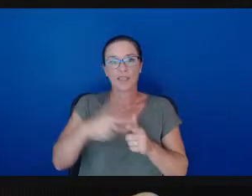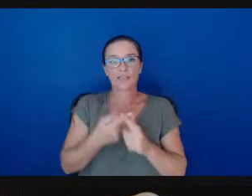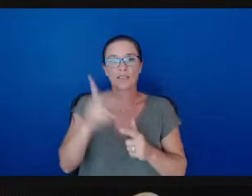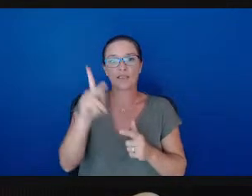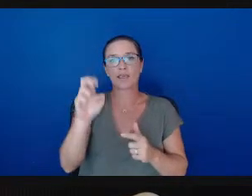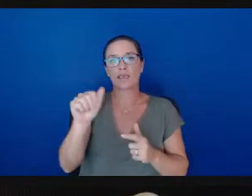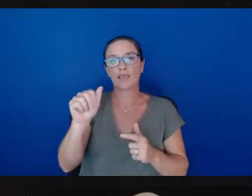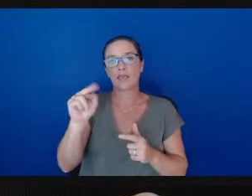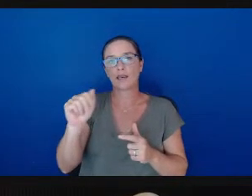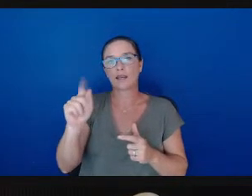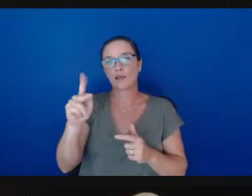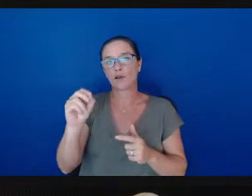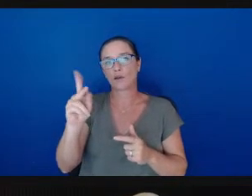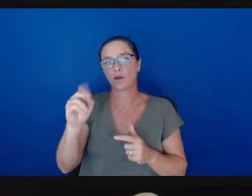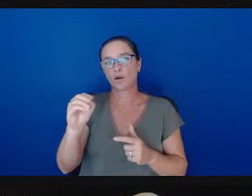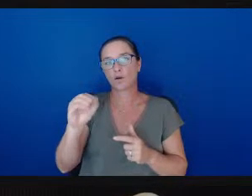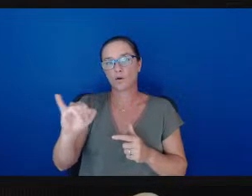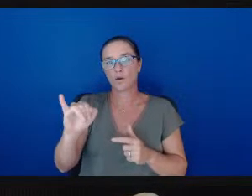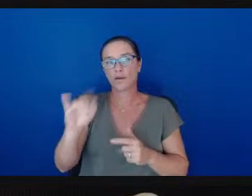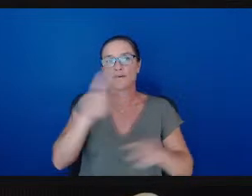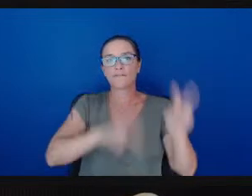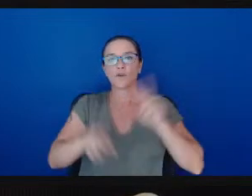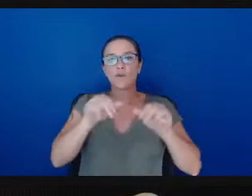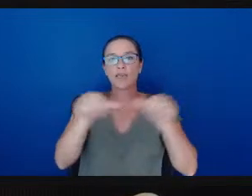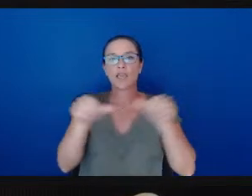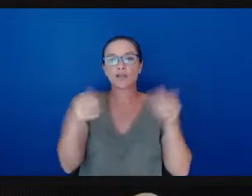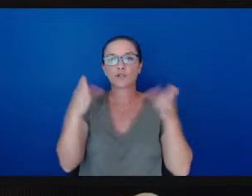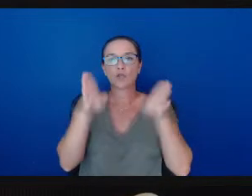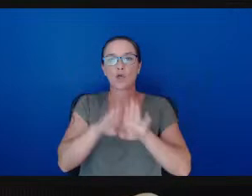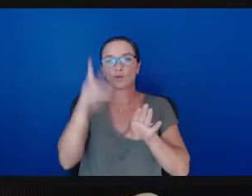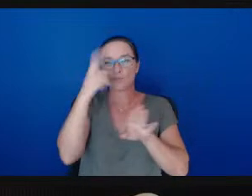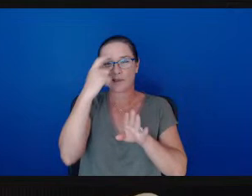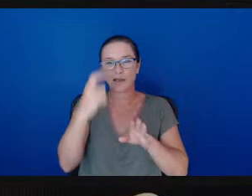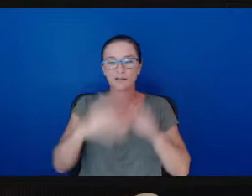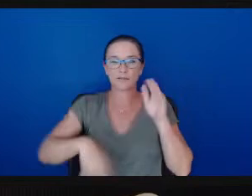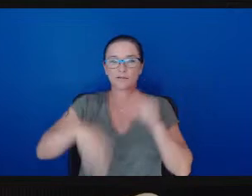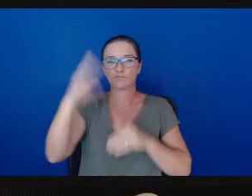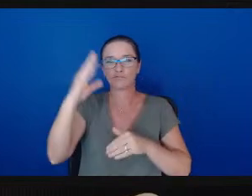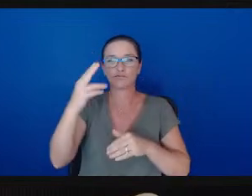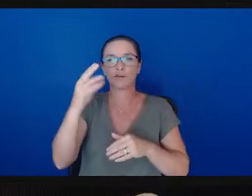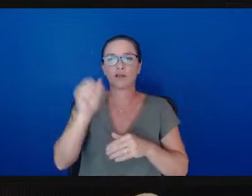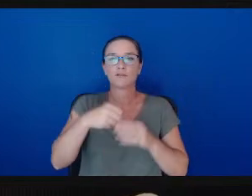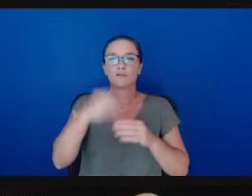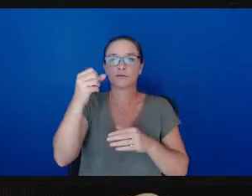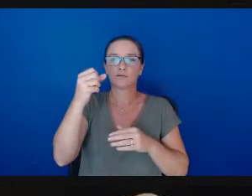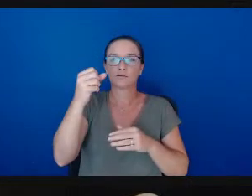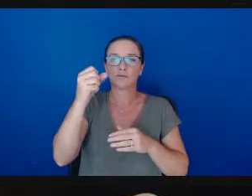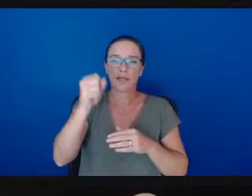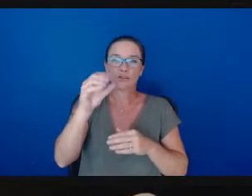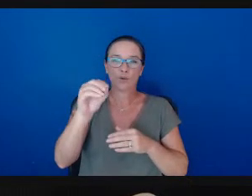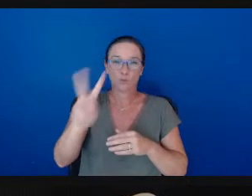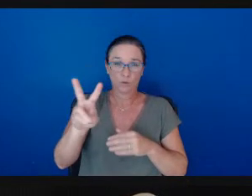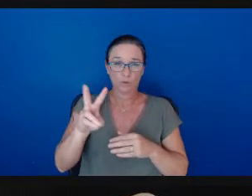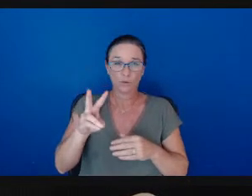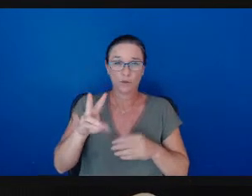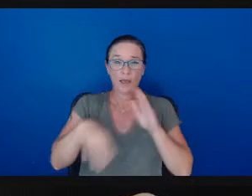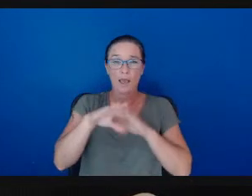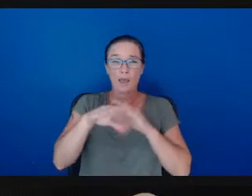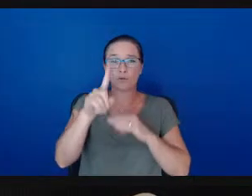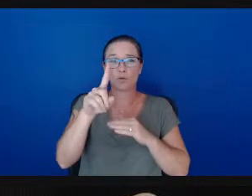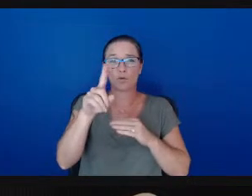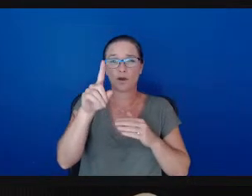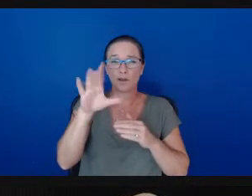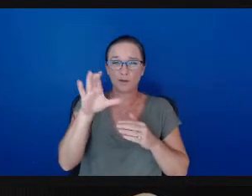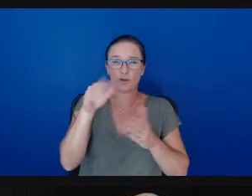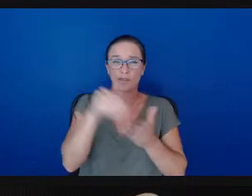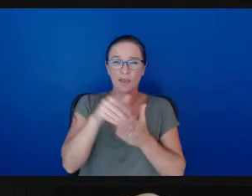area is closed due to high concentrations of SO2, noting that rate of up to 100,000 tons. Then they do say it will remain closed until